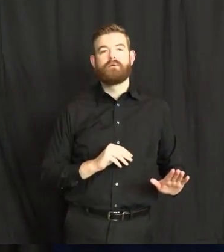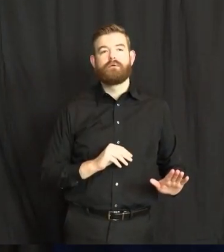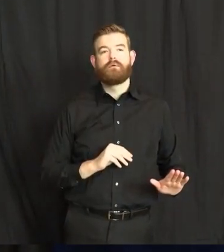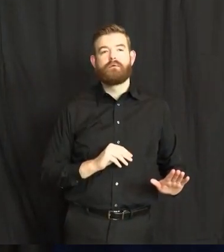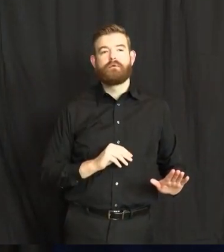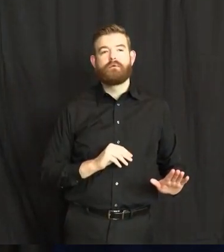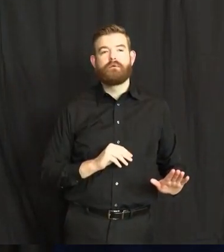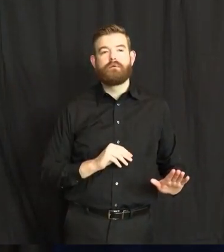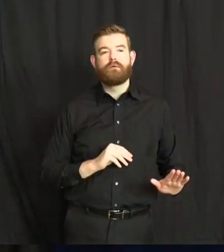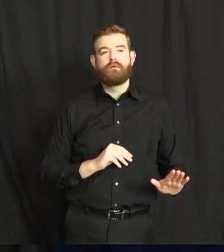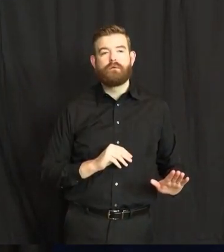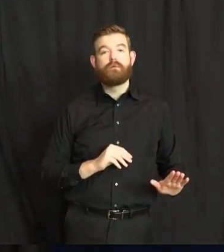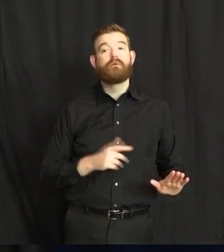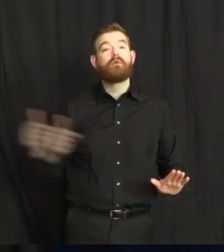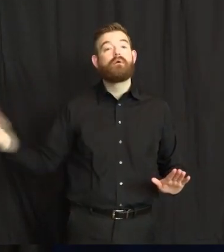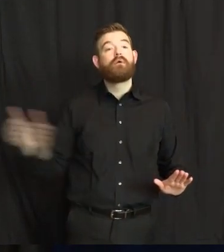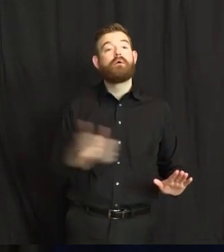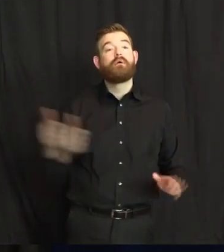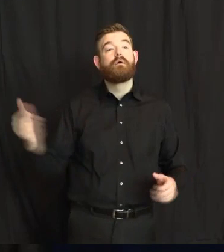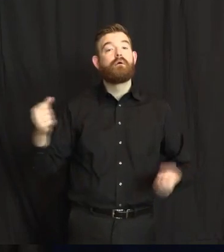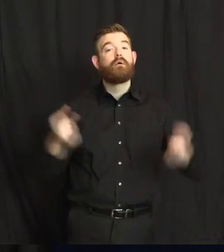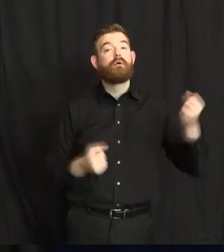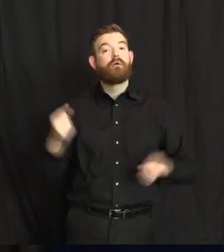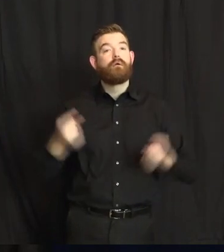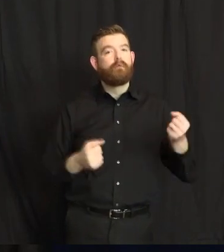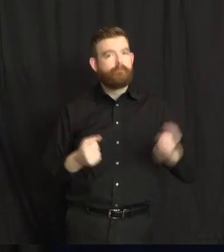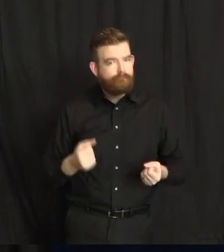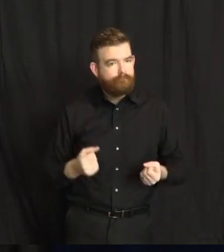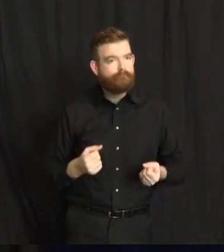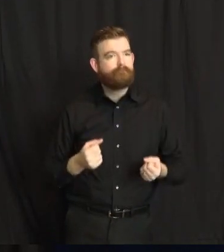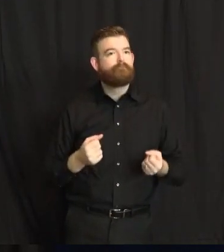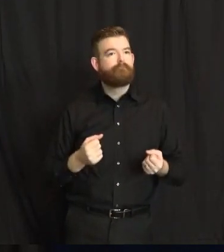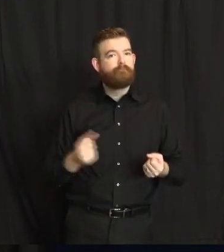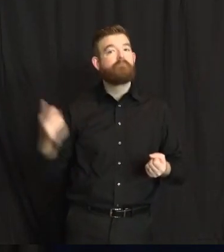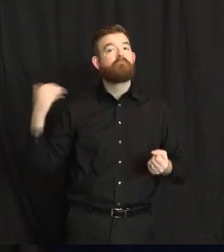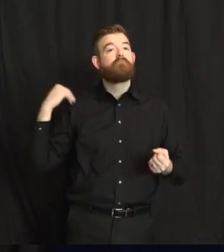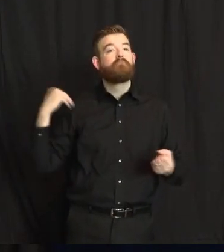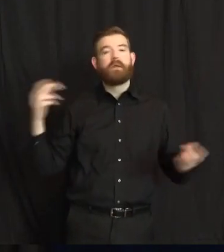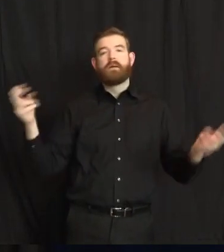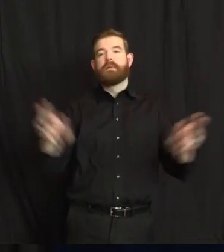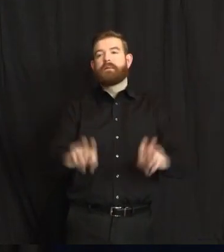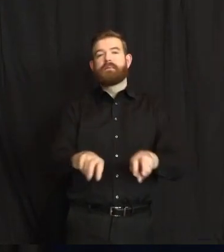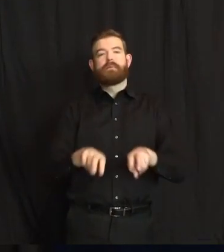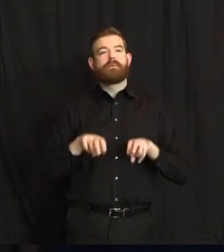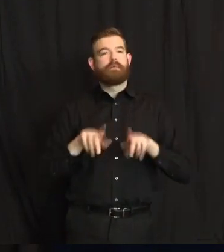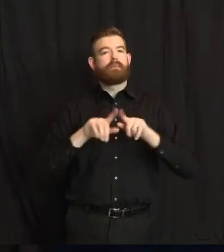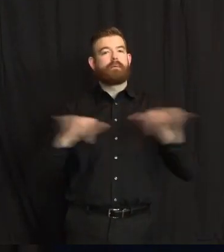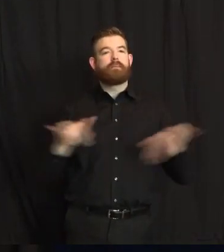the facility, how we're transporting inmates, the number of inmates that we are transporting to accommodate social